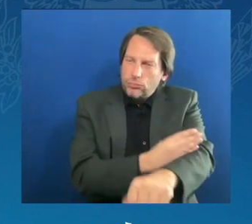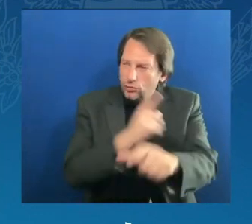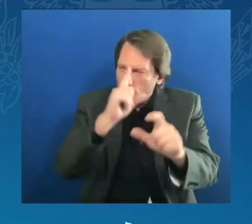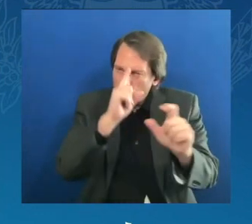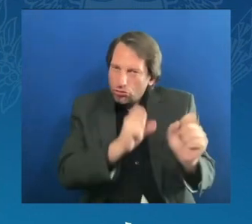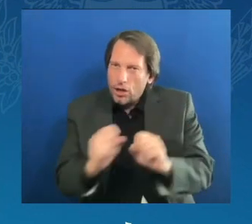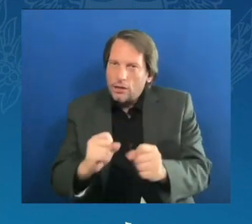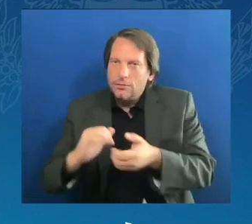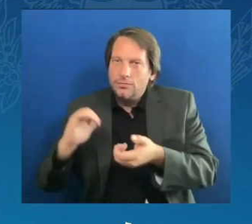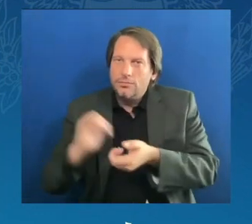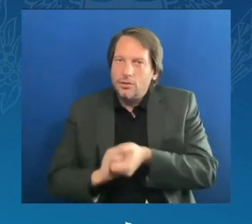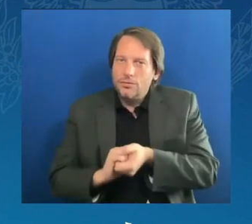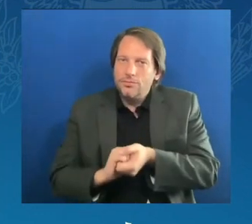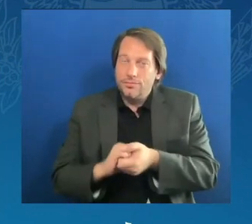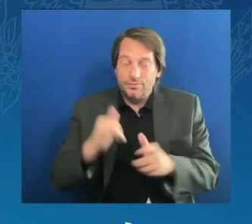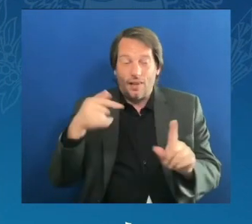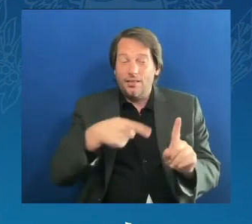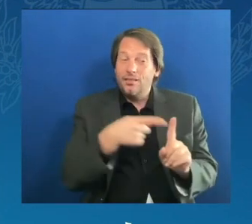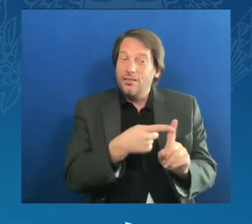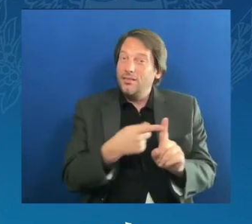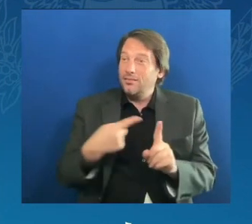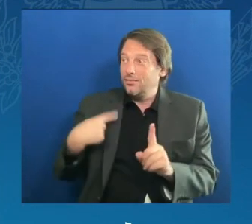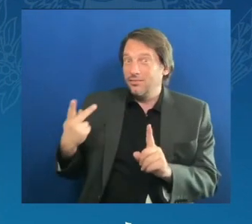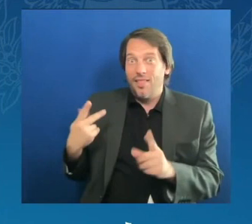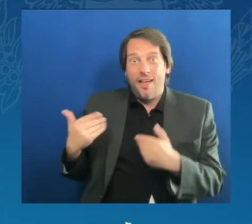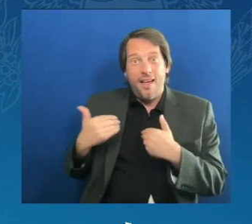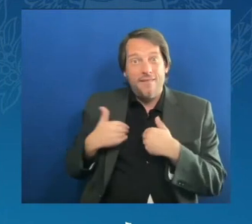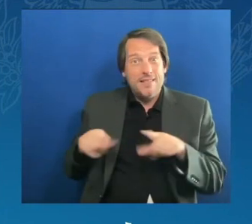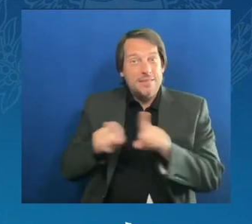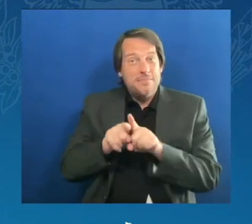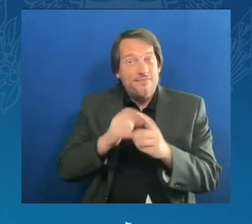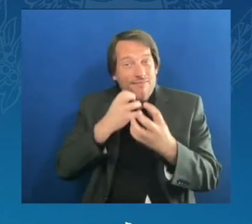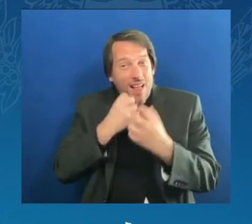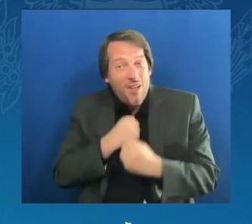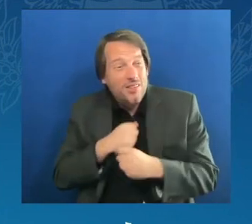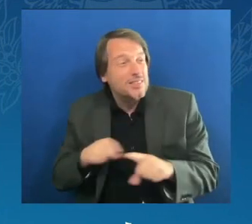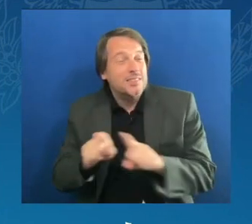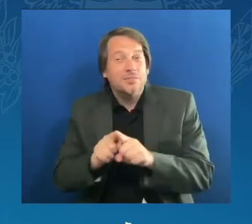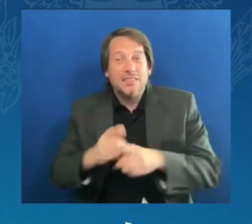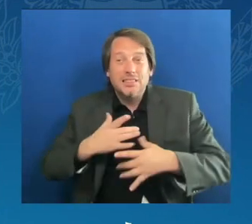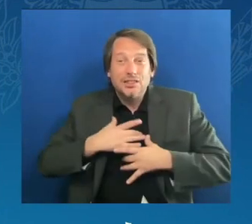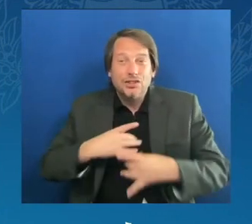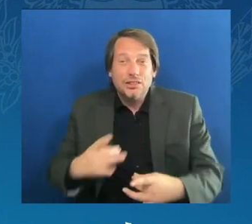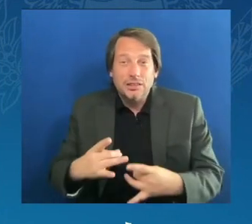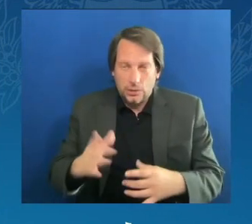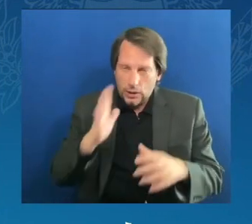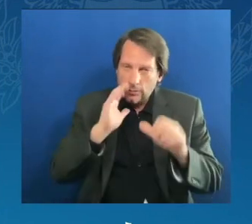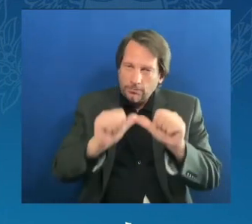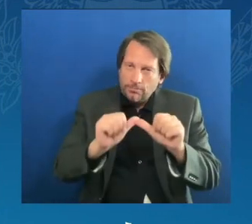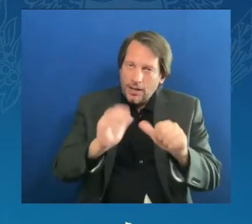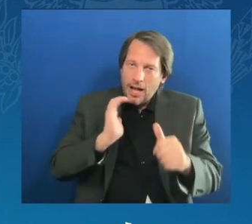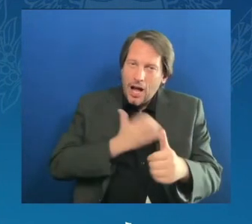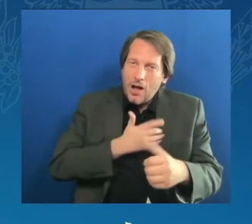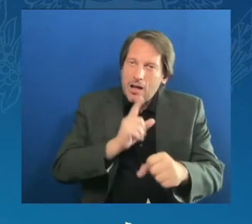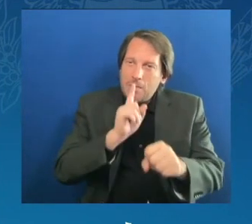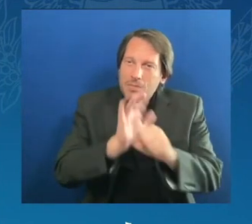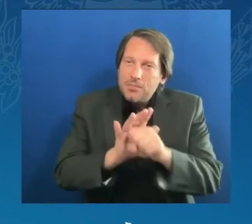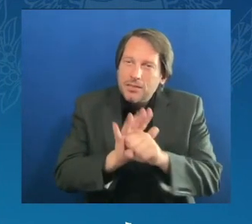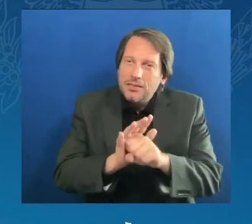commitment as governments to foster engagement across sectors to build a new